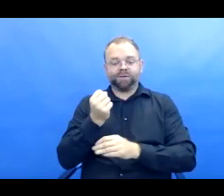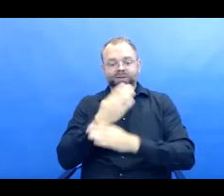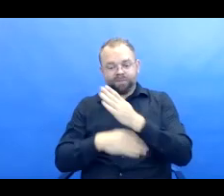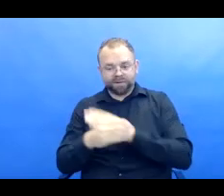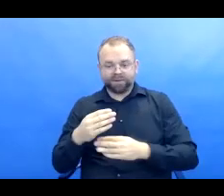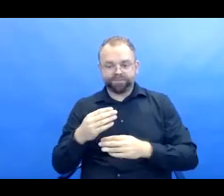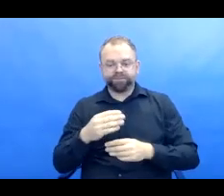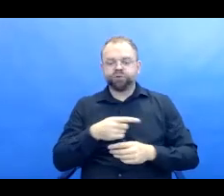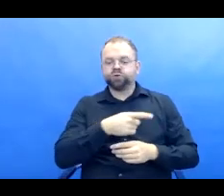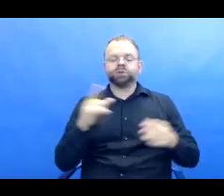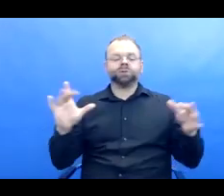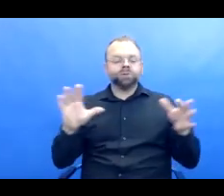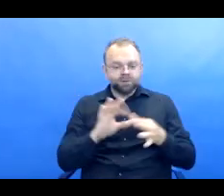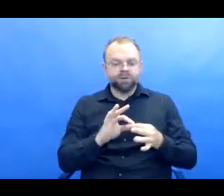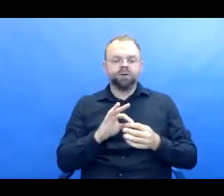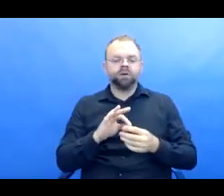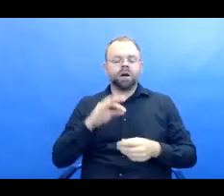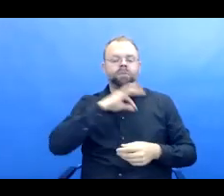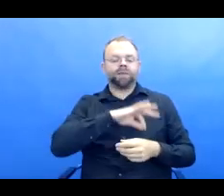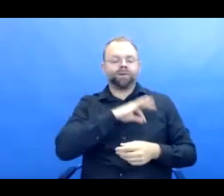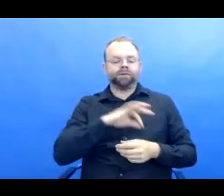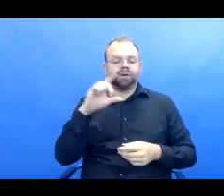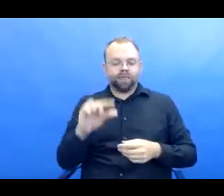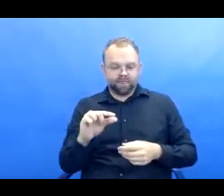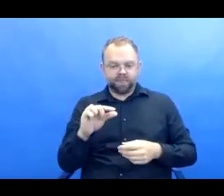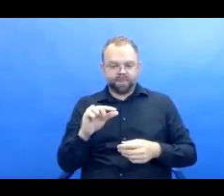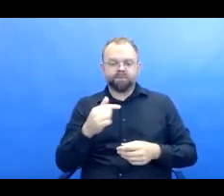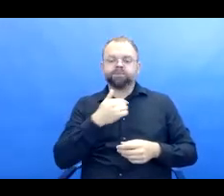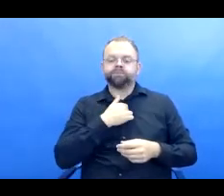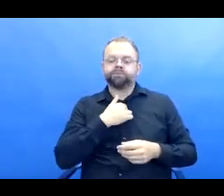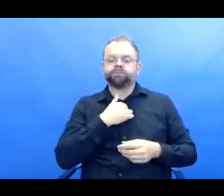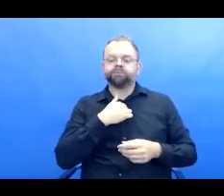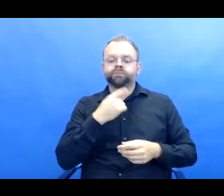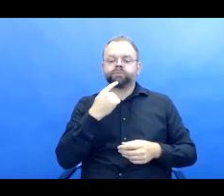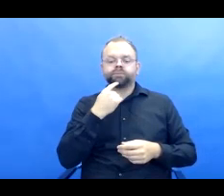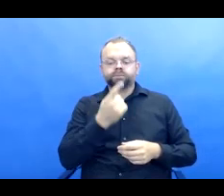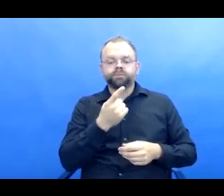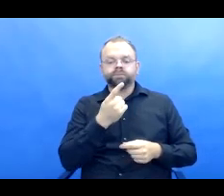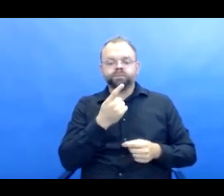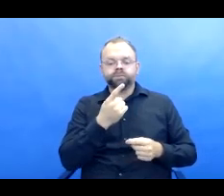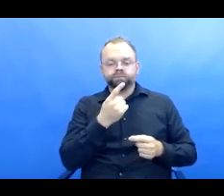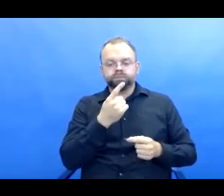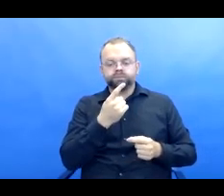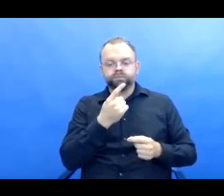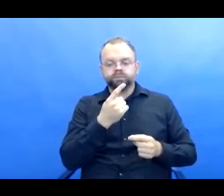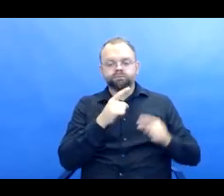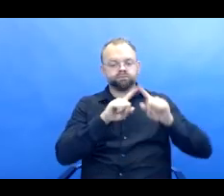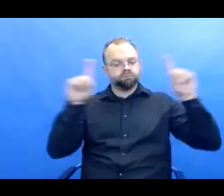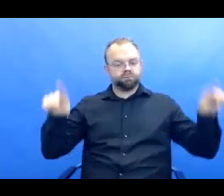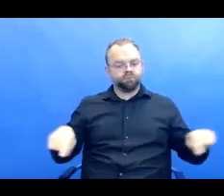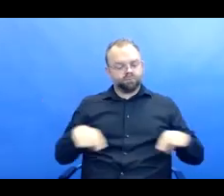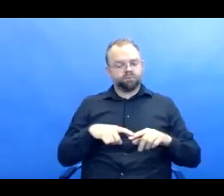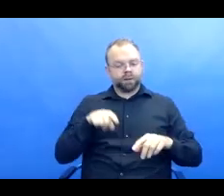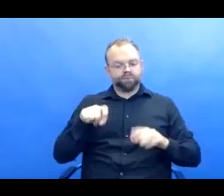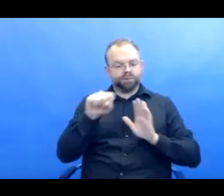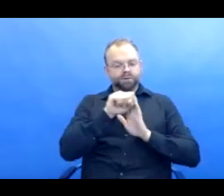of coverage. And we found that in as many as 34 states, the coverage has been less than 10% of the